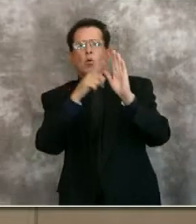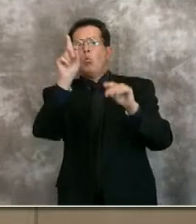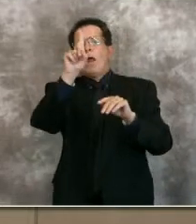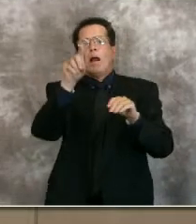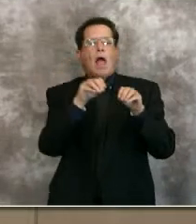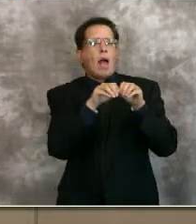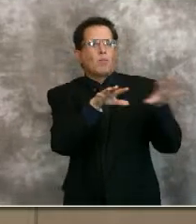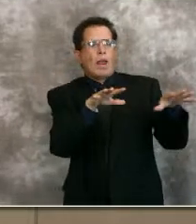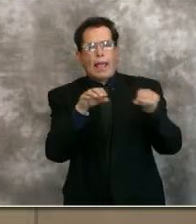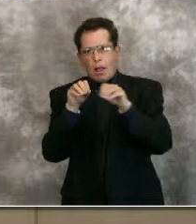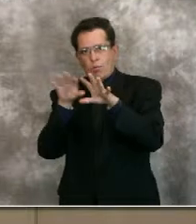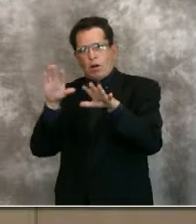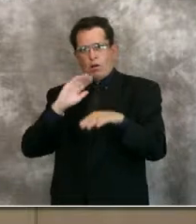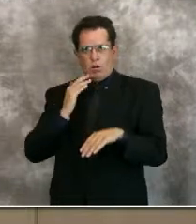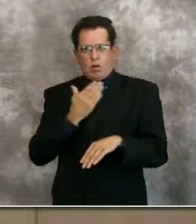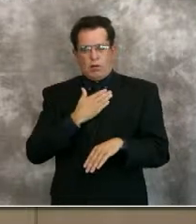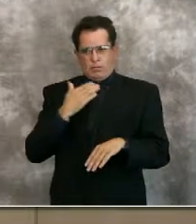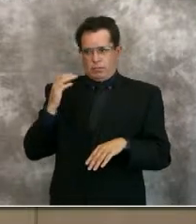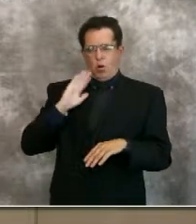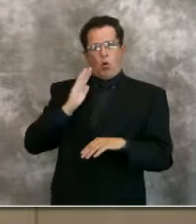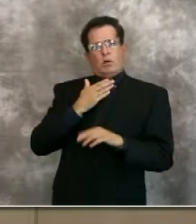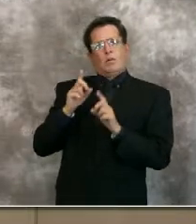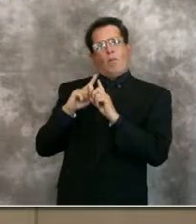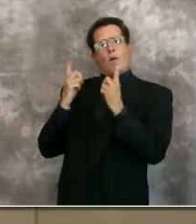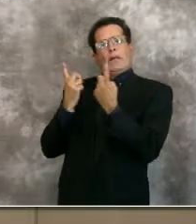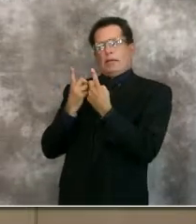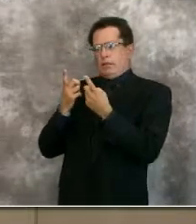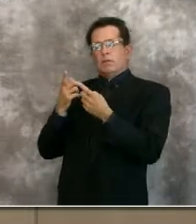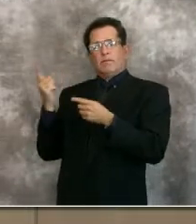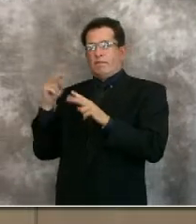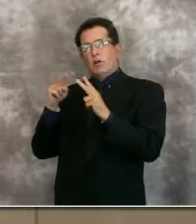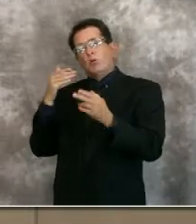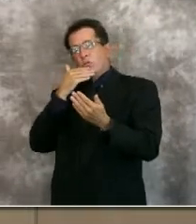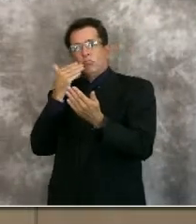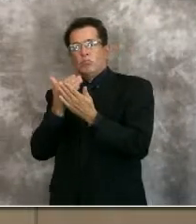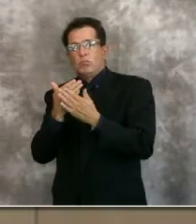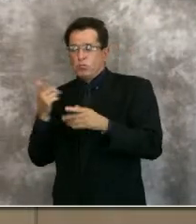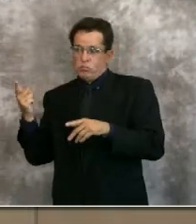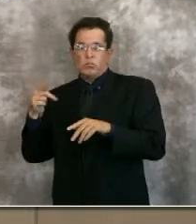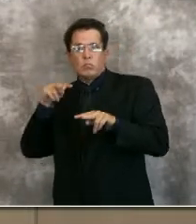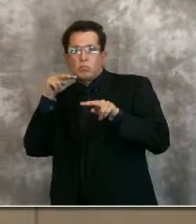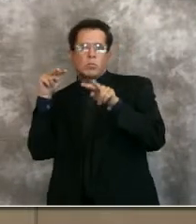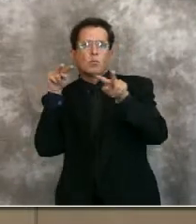our EISB, or epidemiology department, has done a very good job in